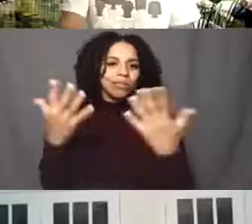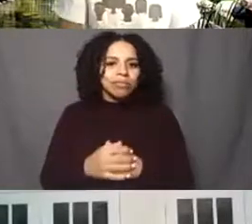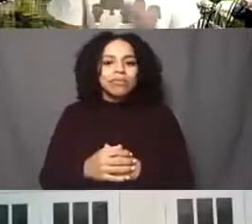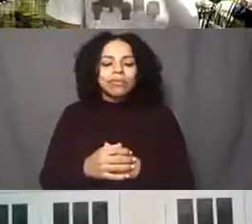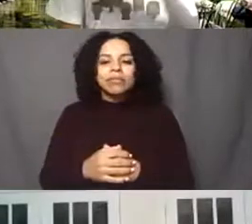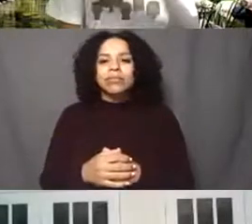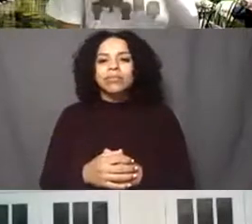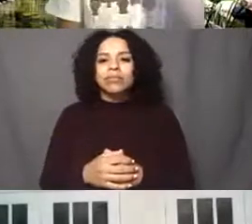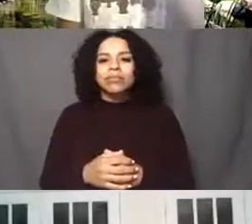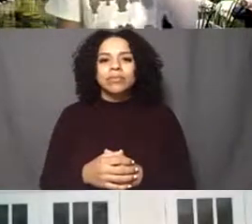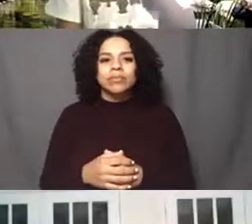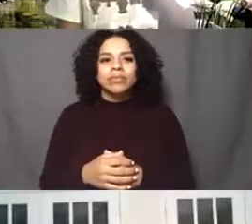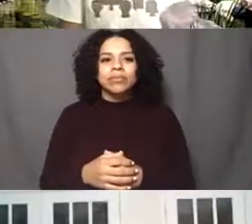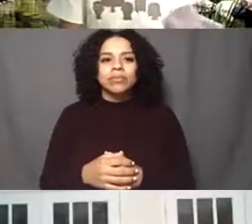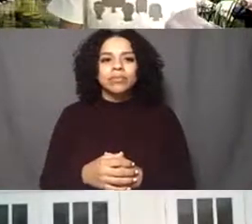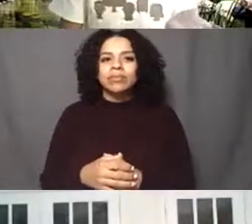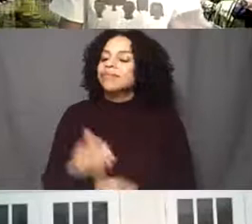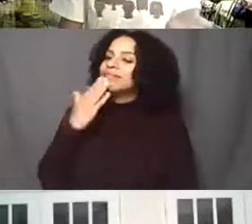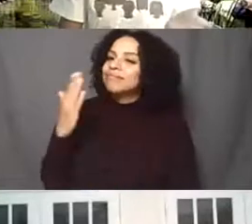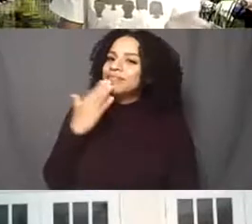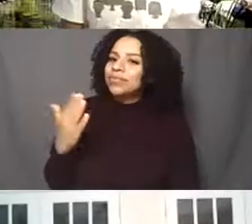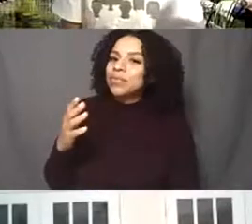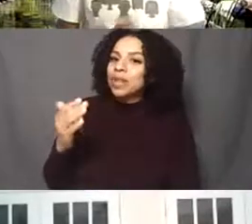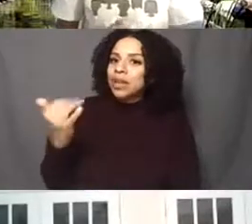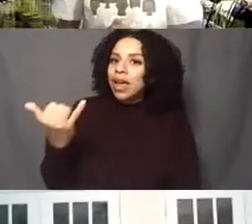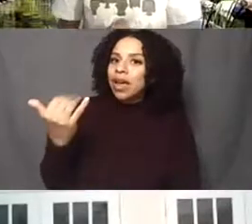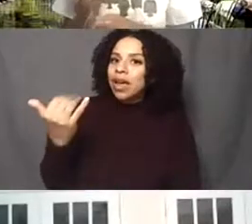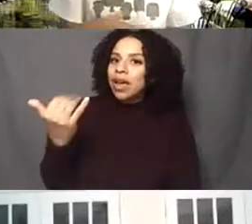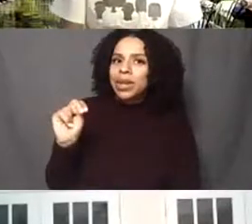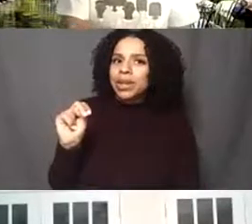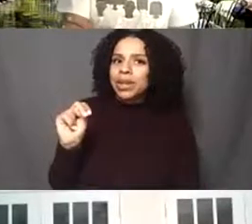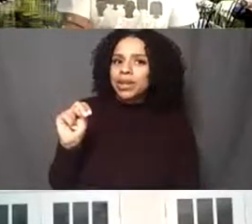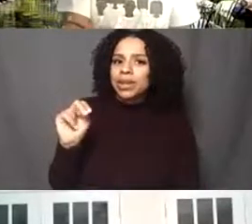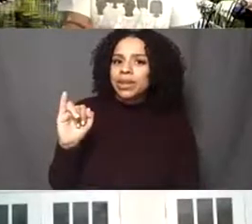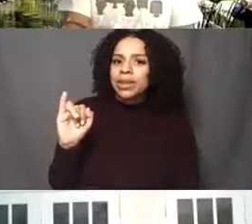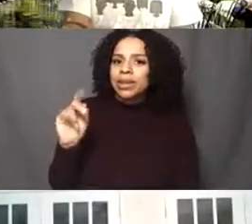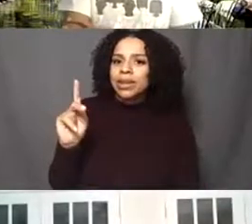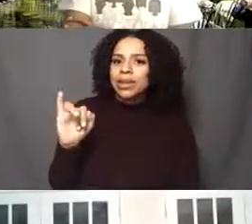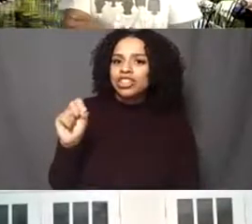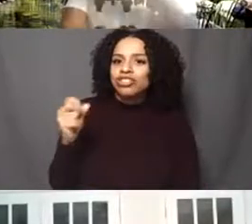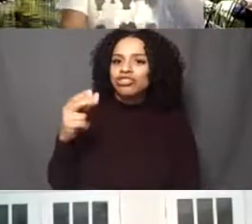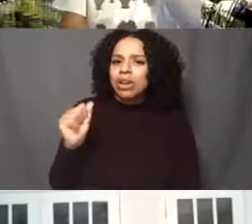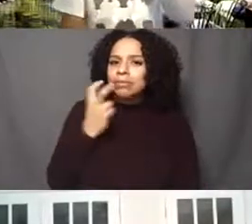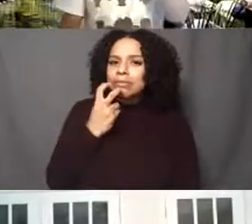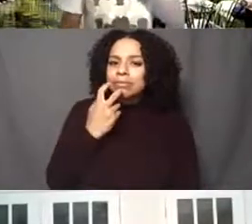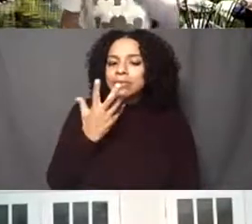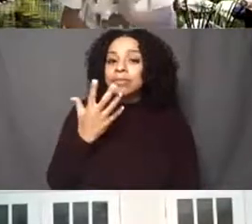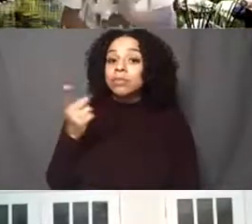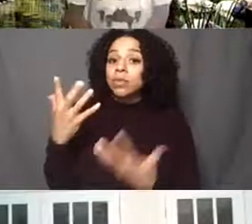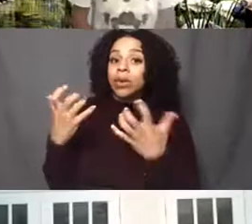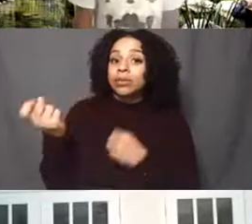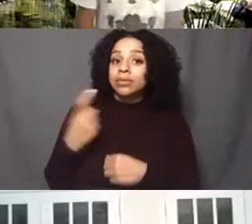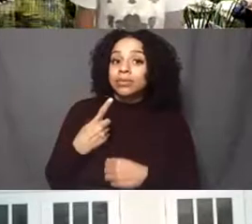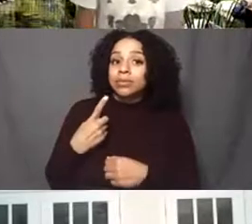Thank you. Makisha, sorry, I hope that's how you pronounce your name. Do you want to ask your question? Yes, thank you so much. Thank you